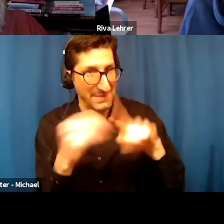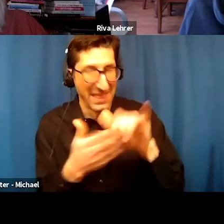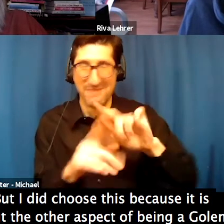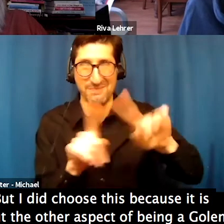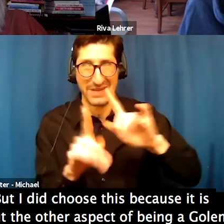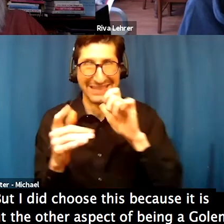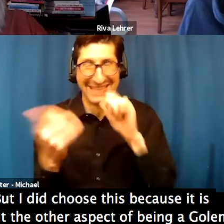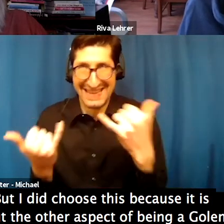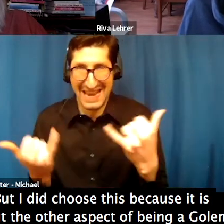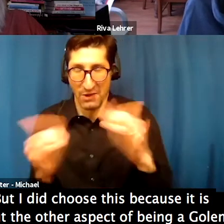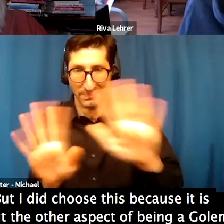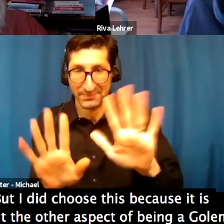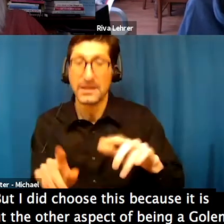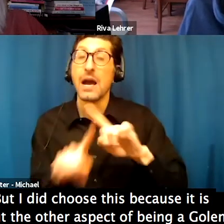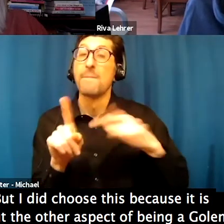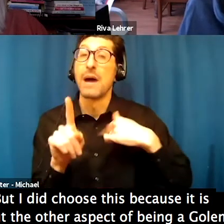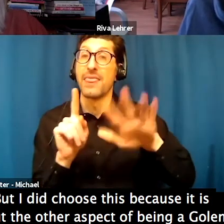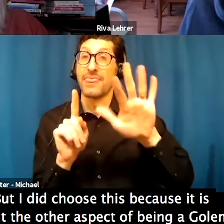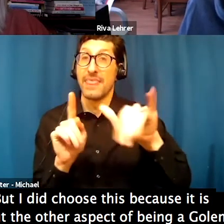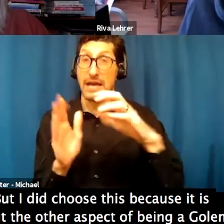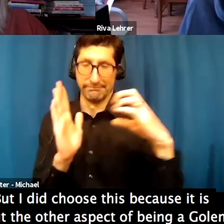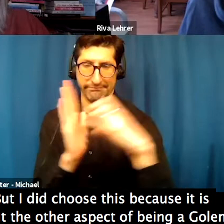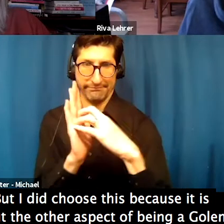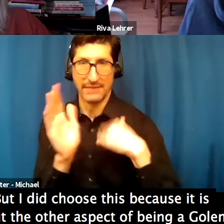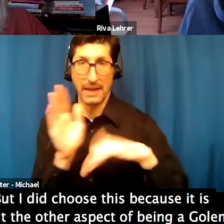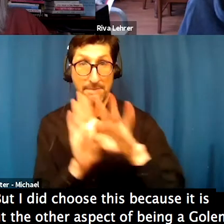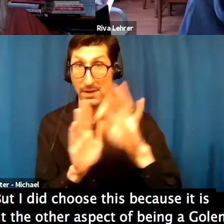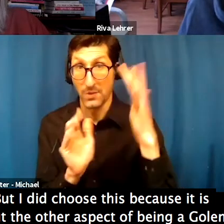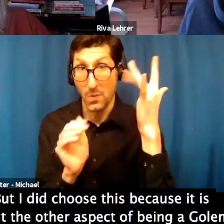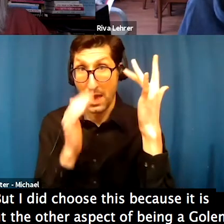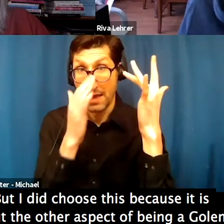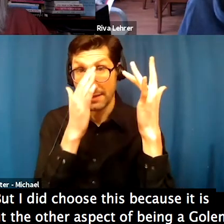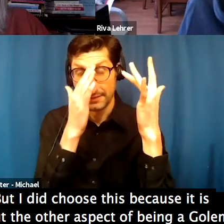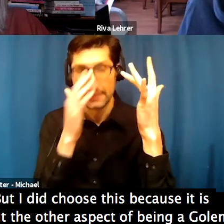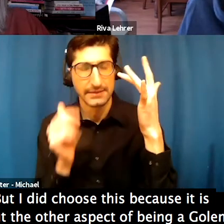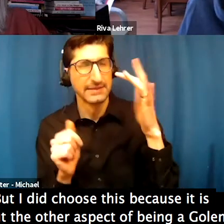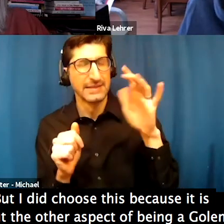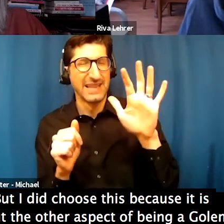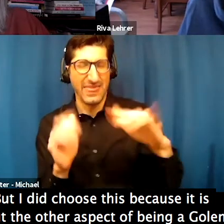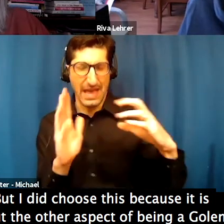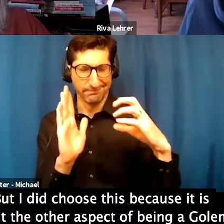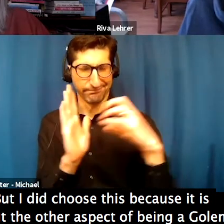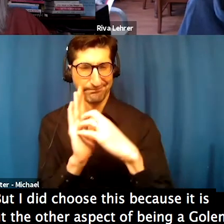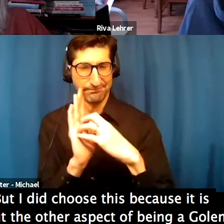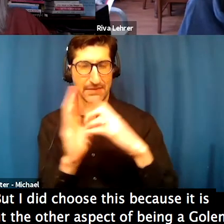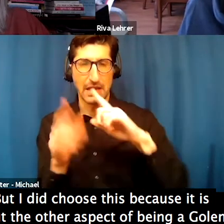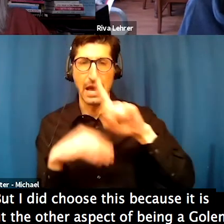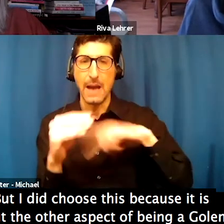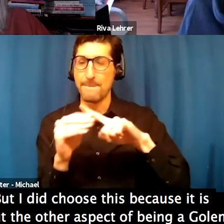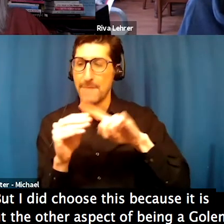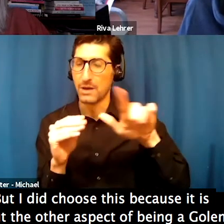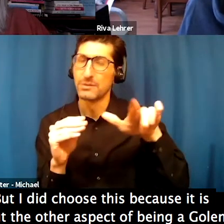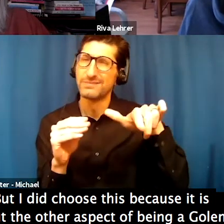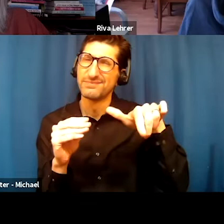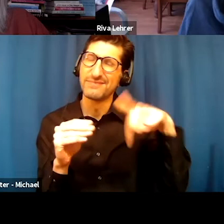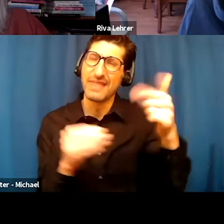But I did choose this because, uh, it is about the other aspect